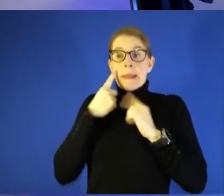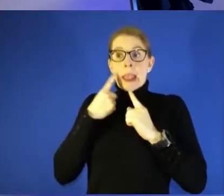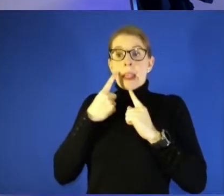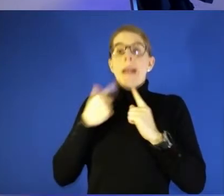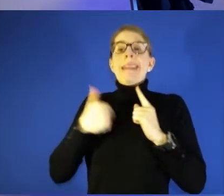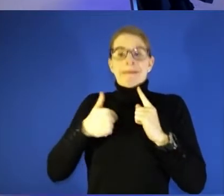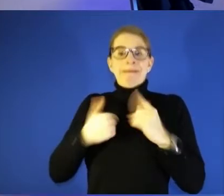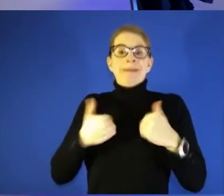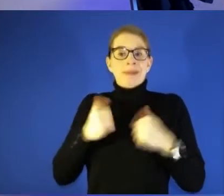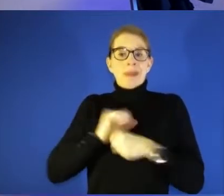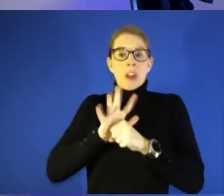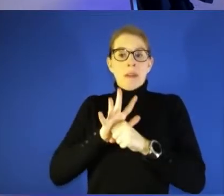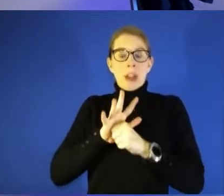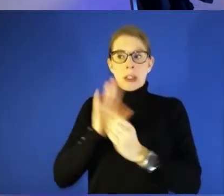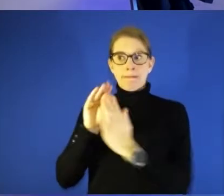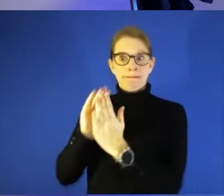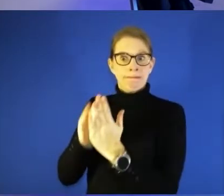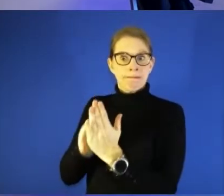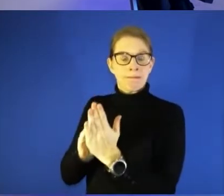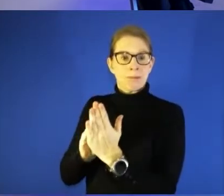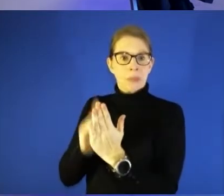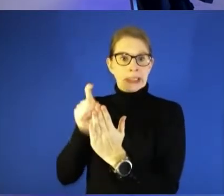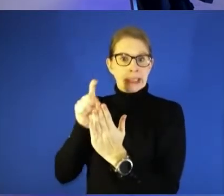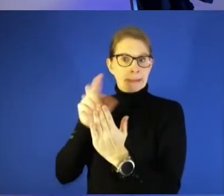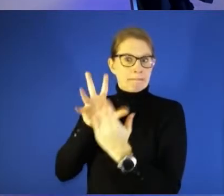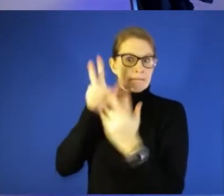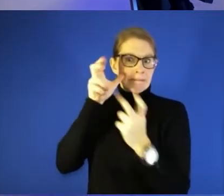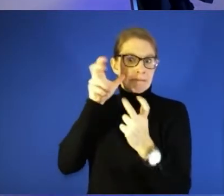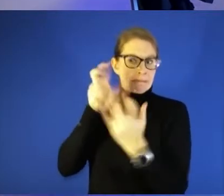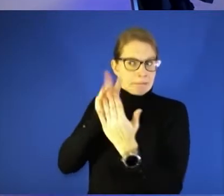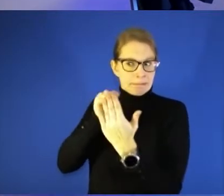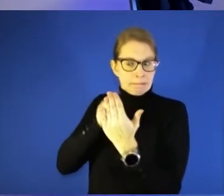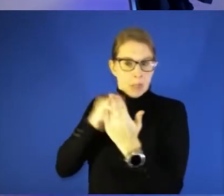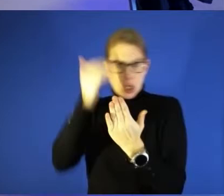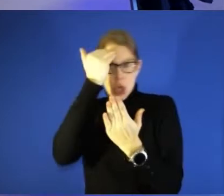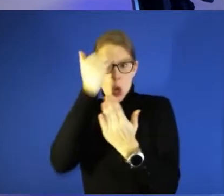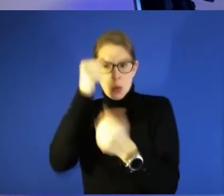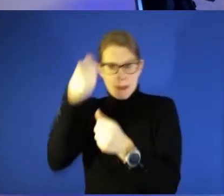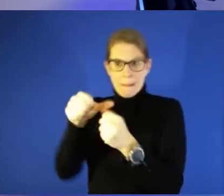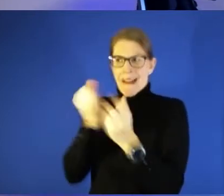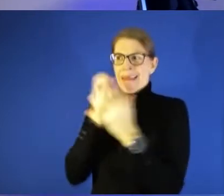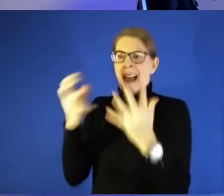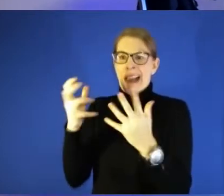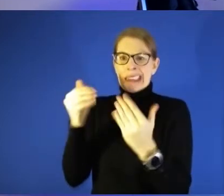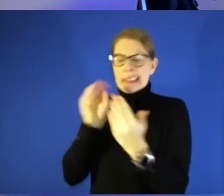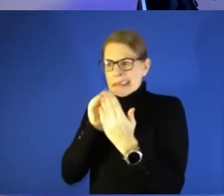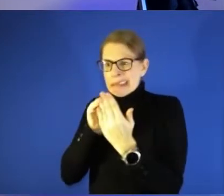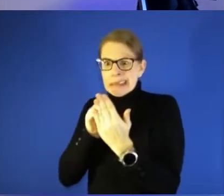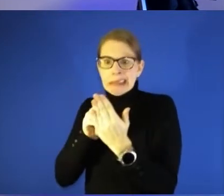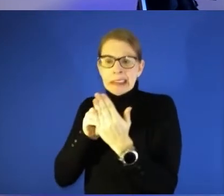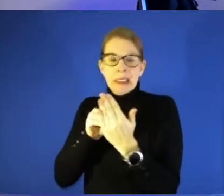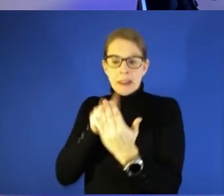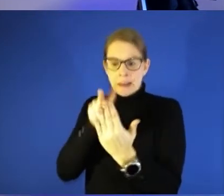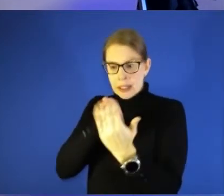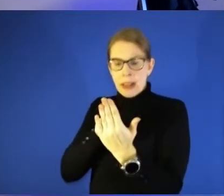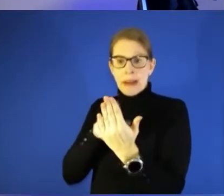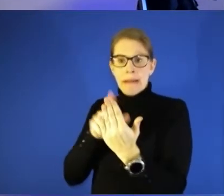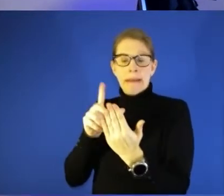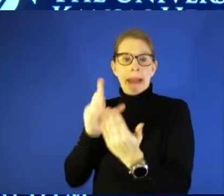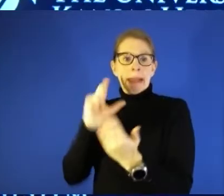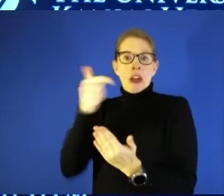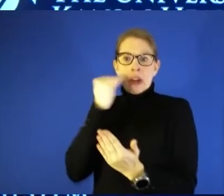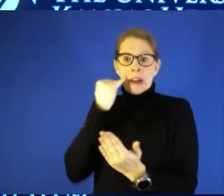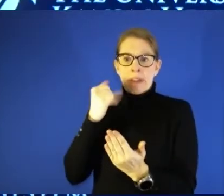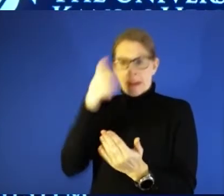notes on this. It just seems like there's so much to know and remember, and it's not easy. Like, it seems very, if you have a negative test and you're telling me that